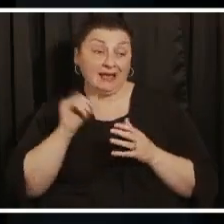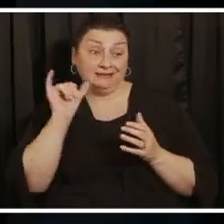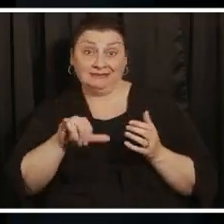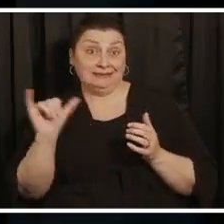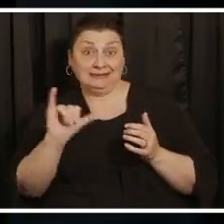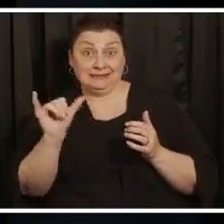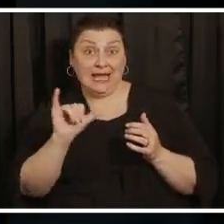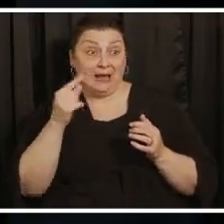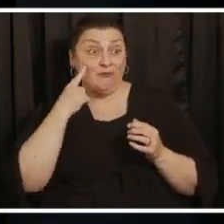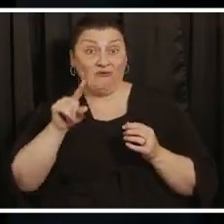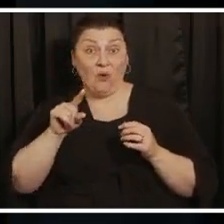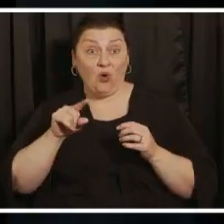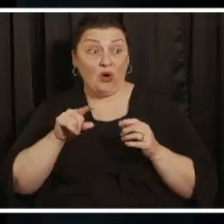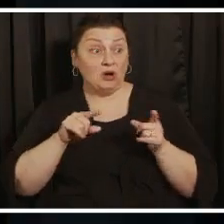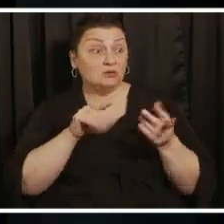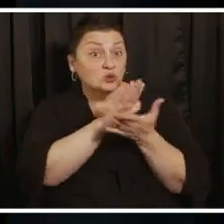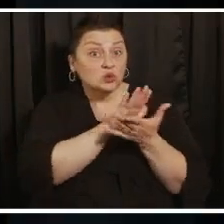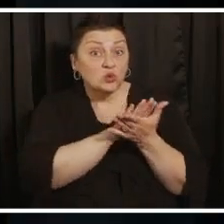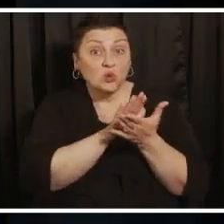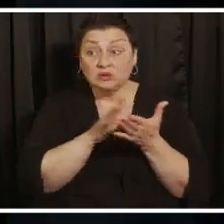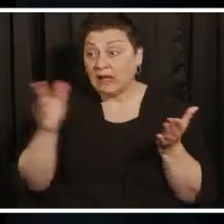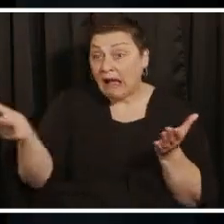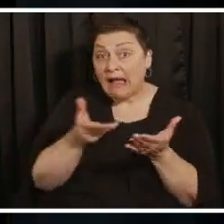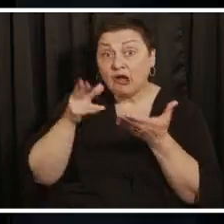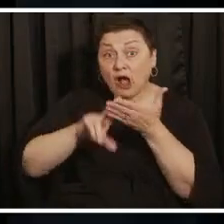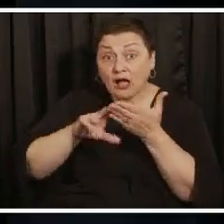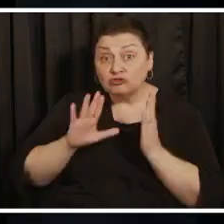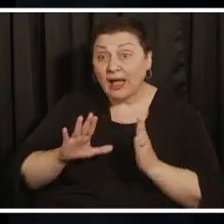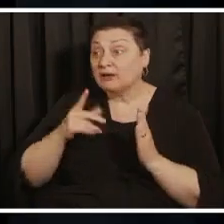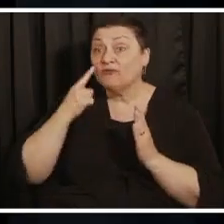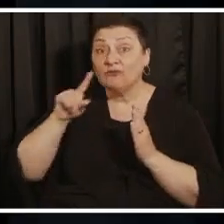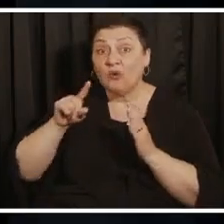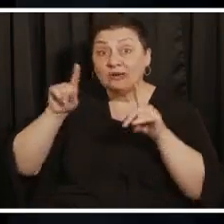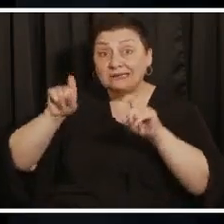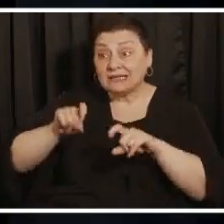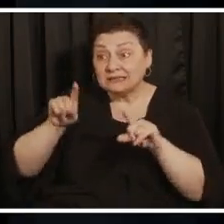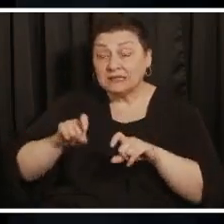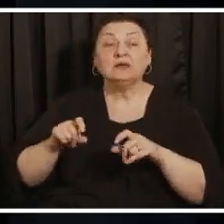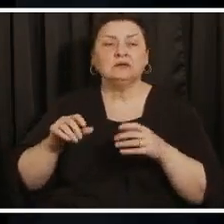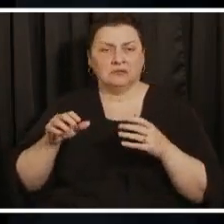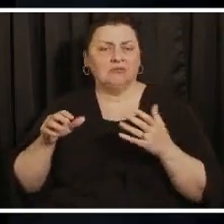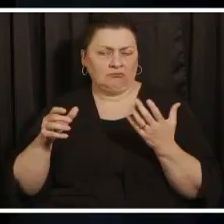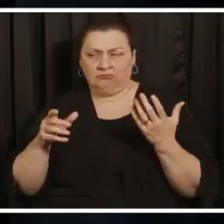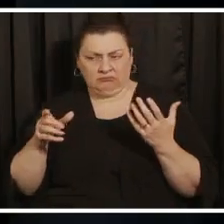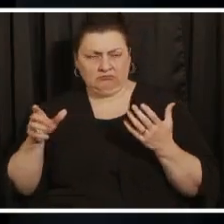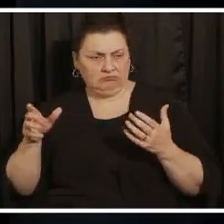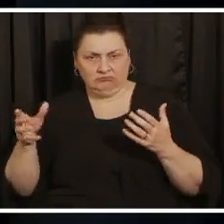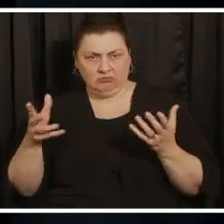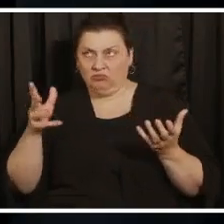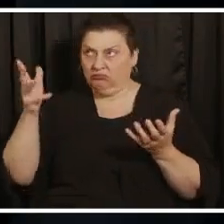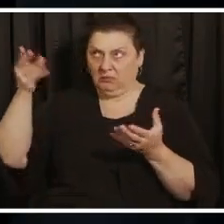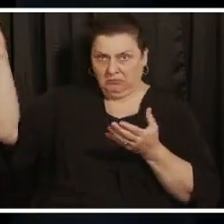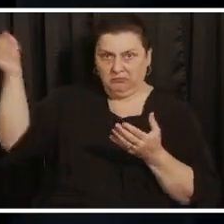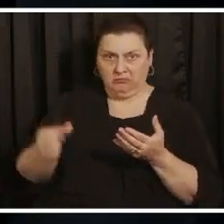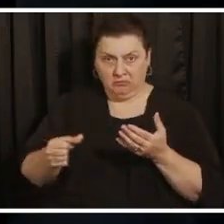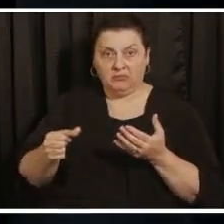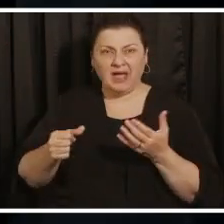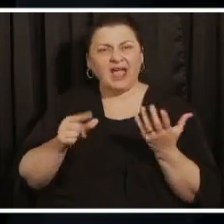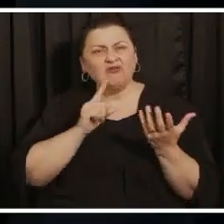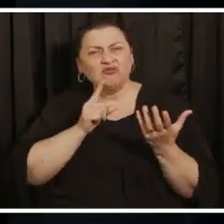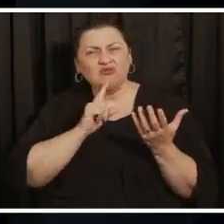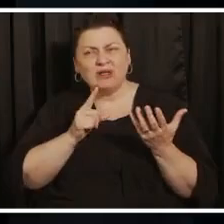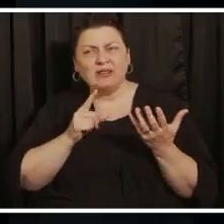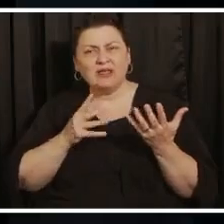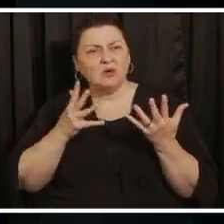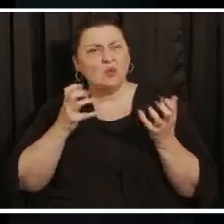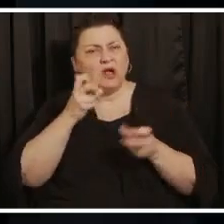testing. And again, we'll work on what that incentive component looks like, which is an important part of getting a level of participation that makes a meaningful contribution to keeping